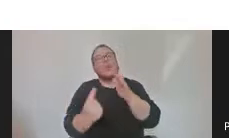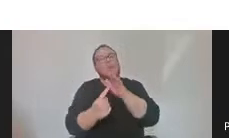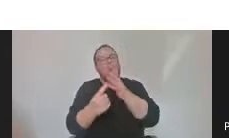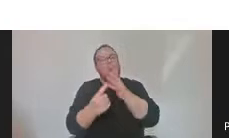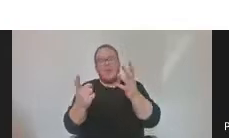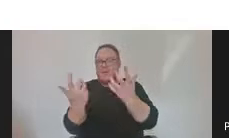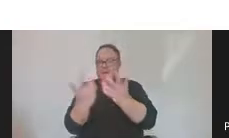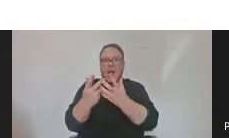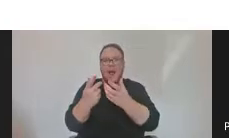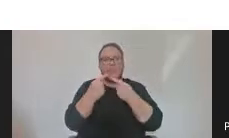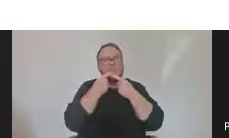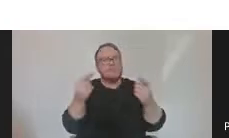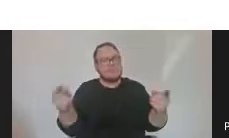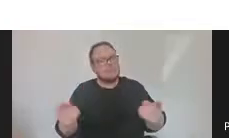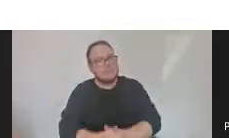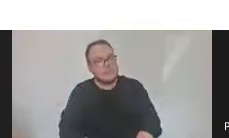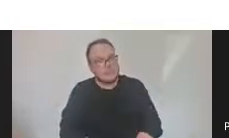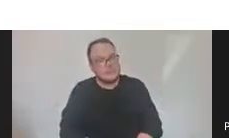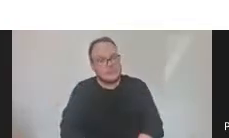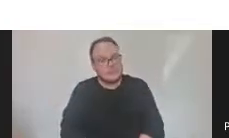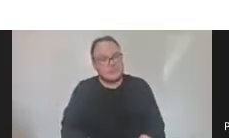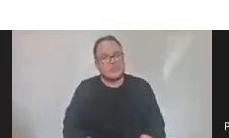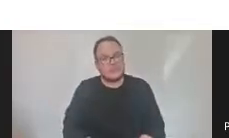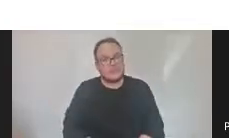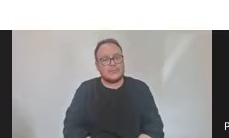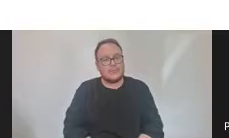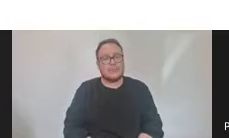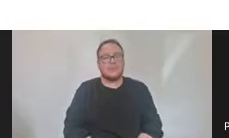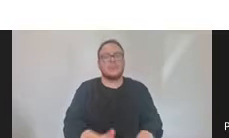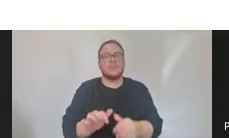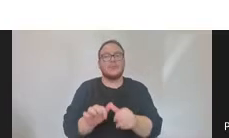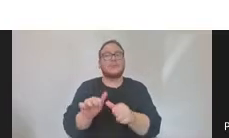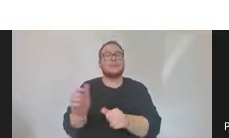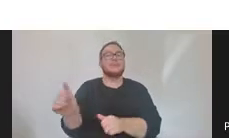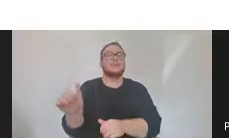early ethos that we took. Next slide, please.